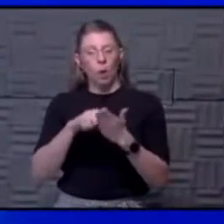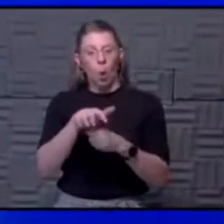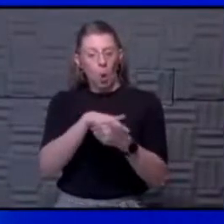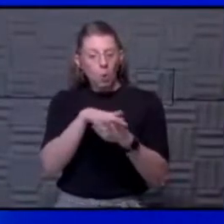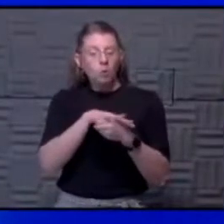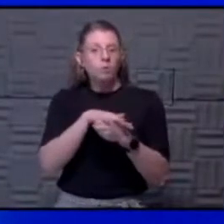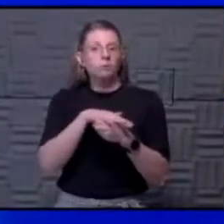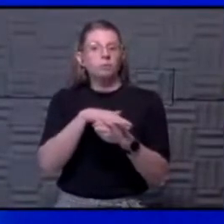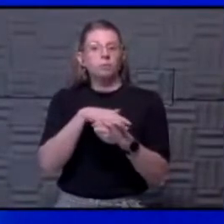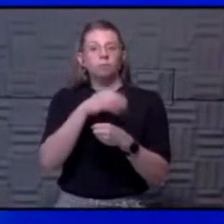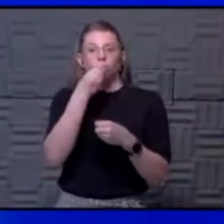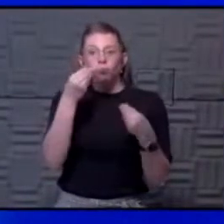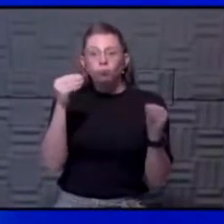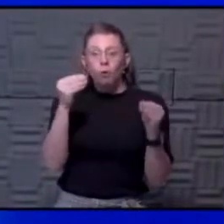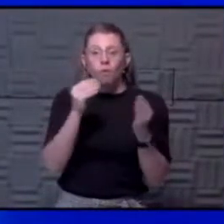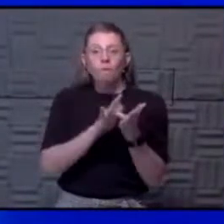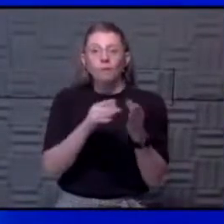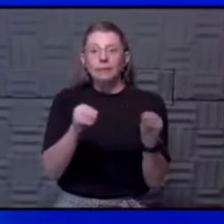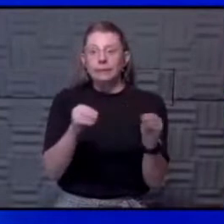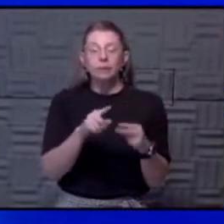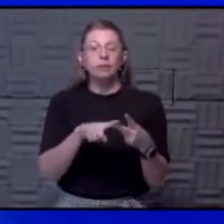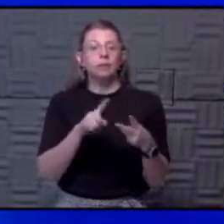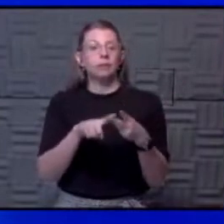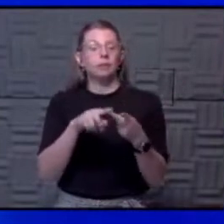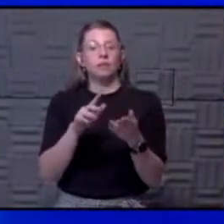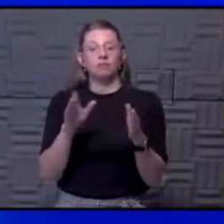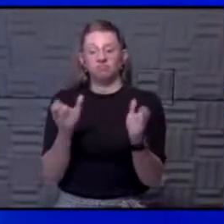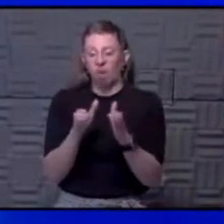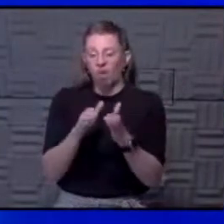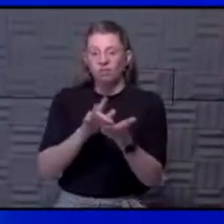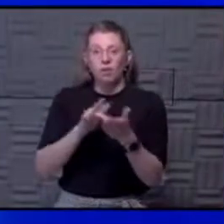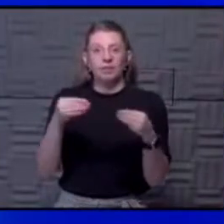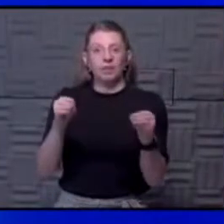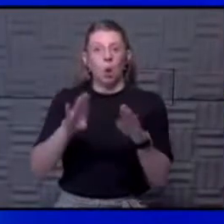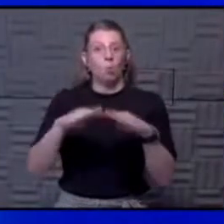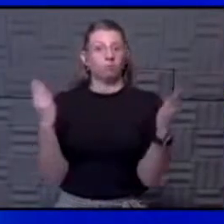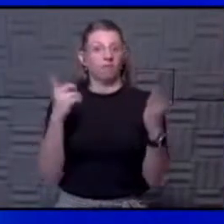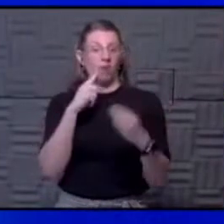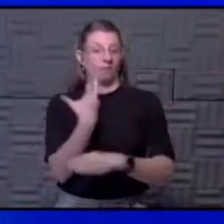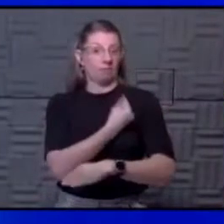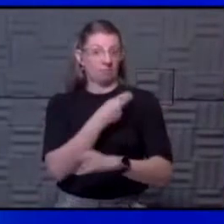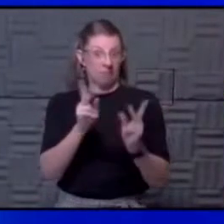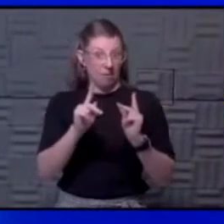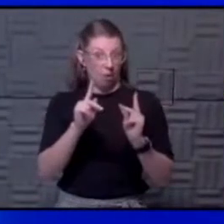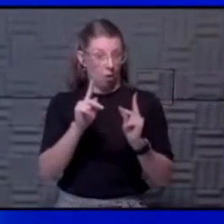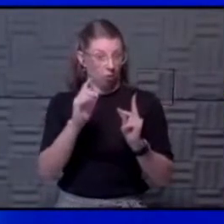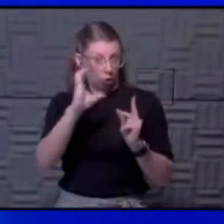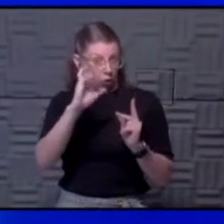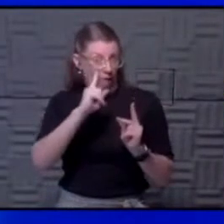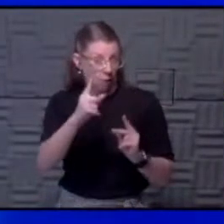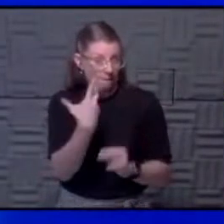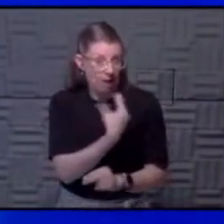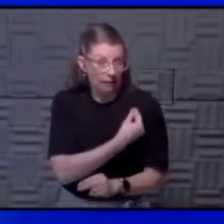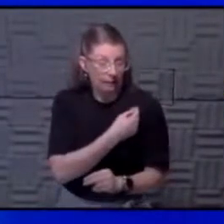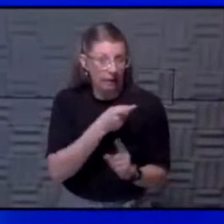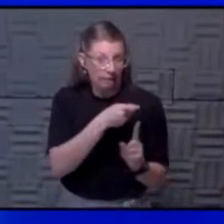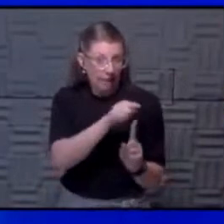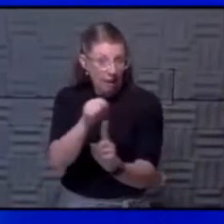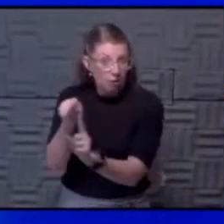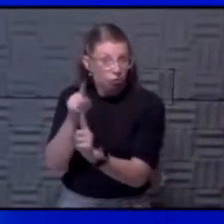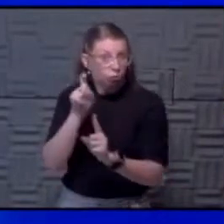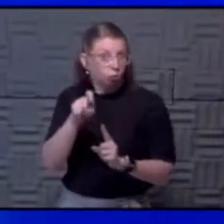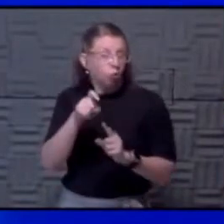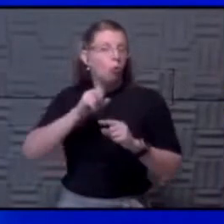store pharmacies opening up vaccinations. Is that where people should be looking for vaccines? Should they be going to their